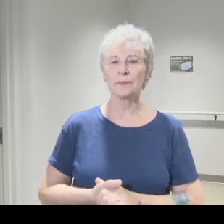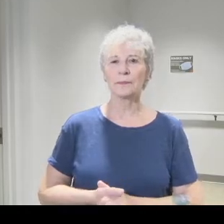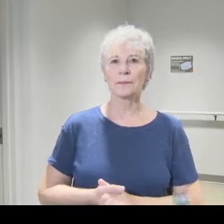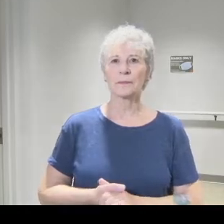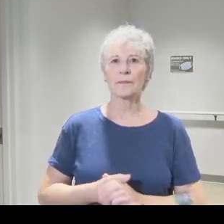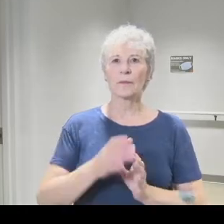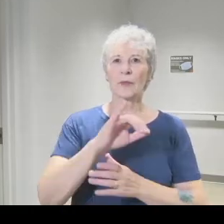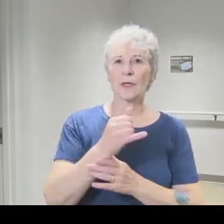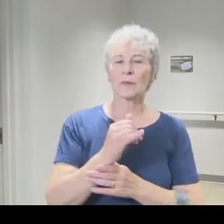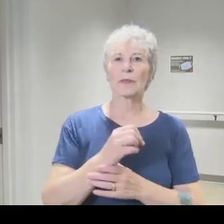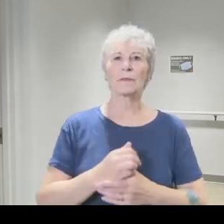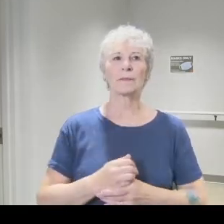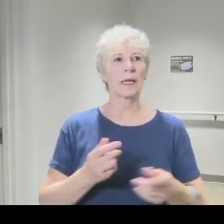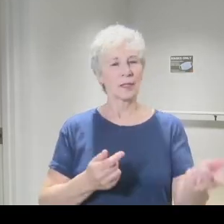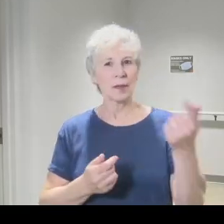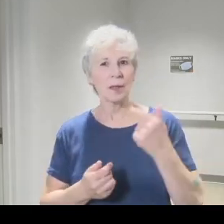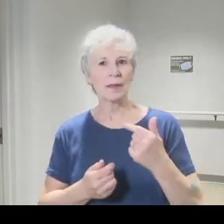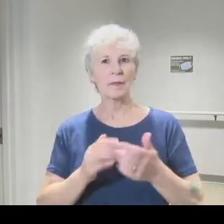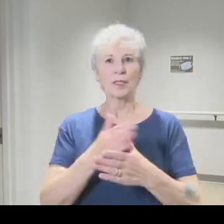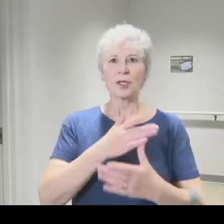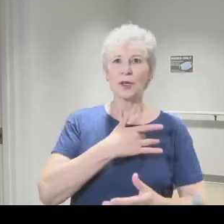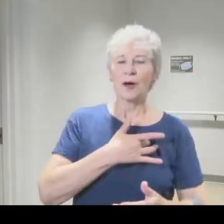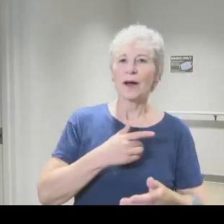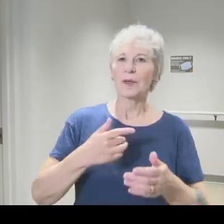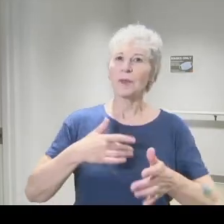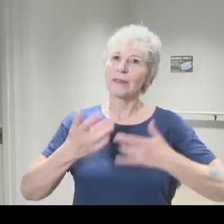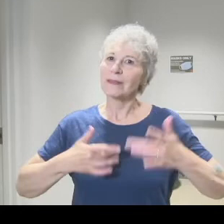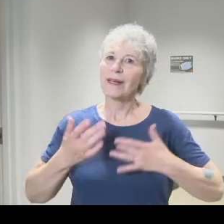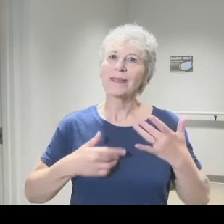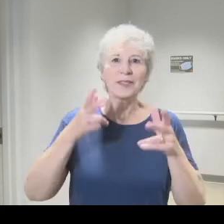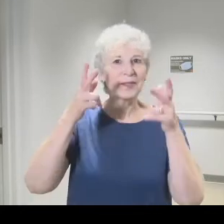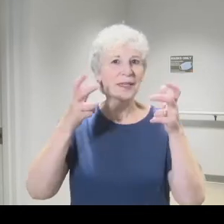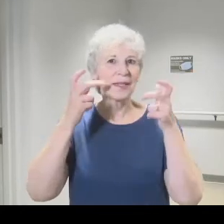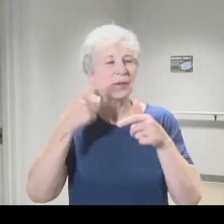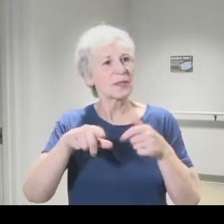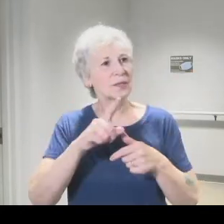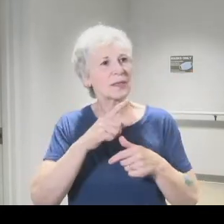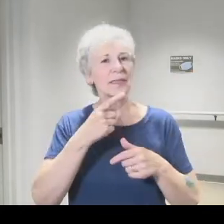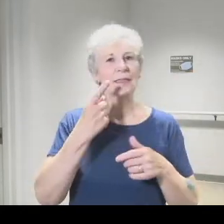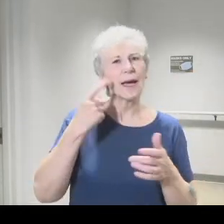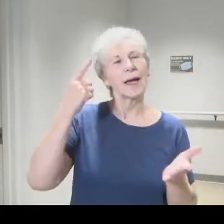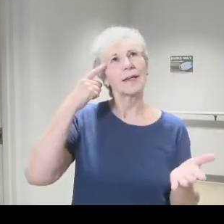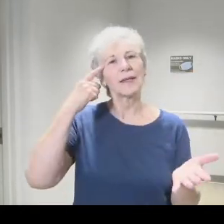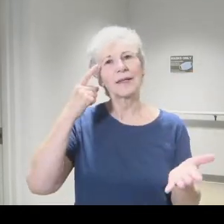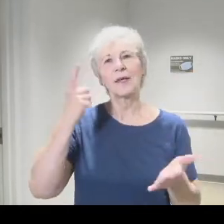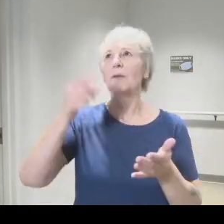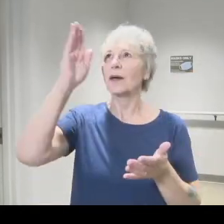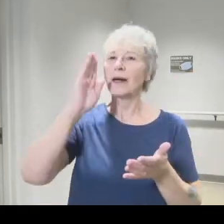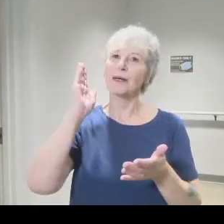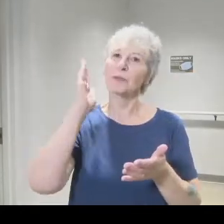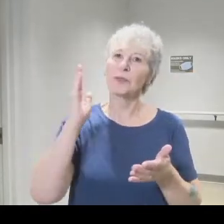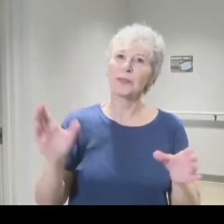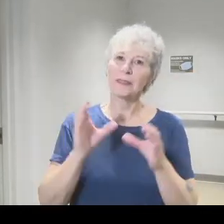Well, Jeremy, come on up. Share your heart. We're excited to hear what you're saying and what God is going to be doing